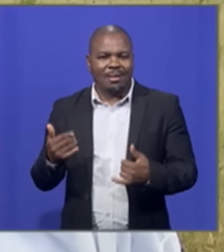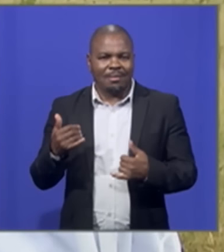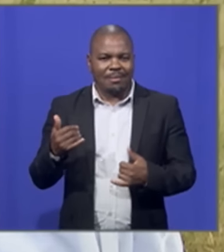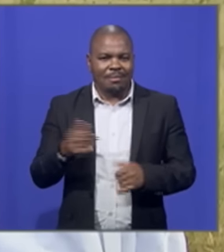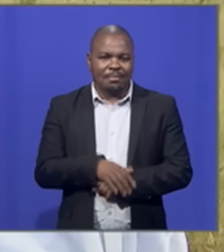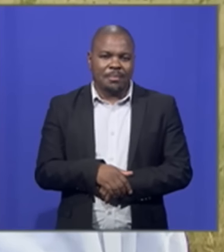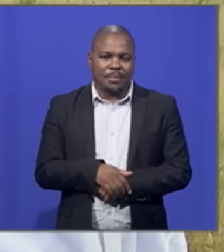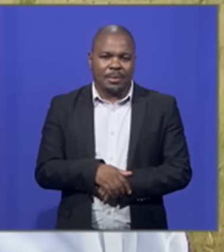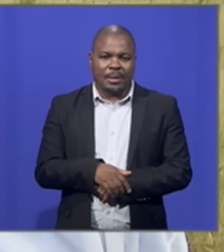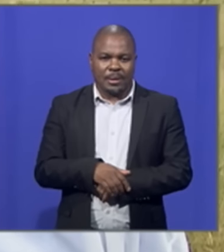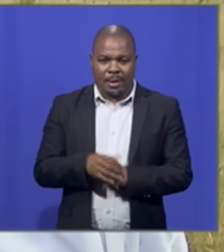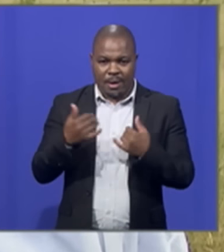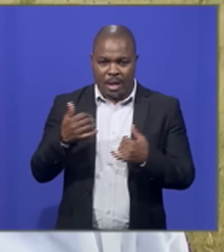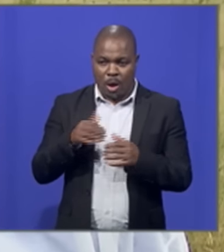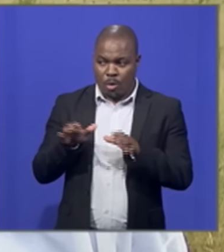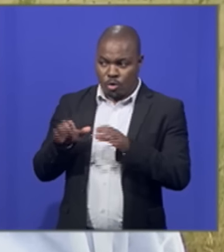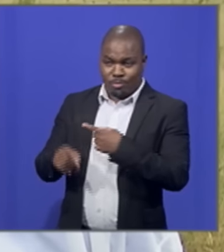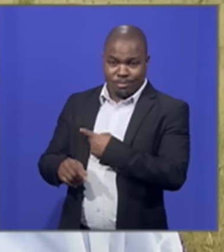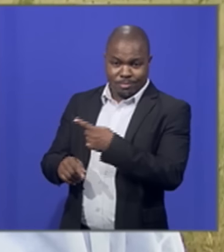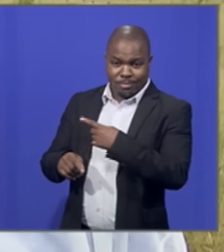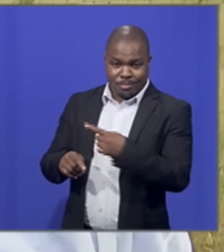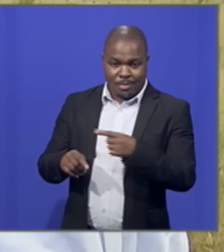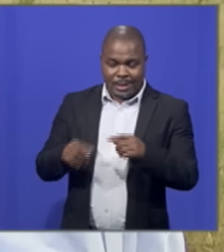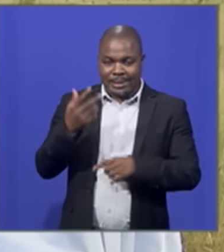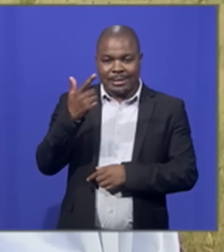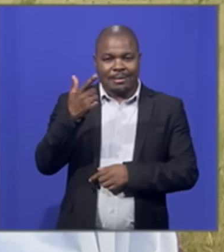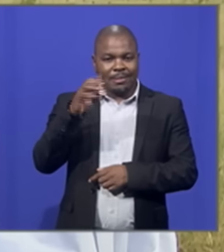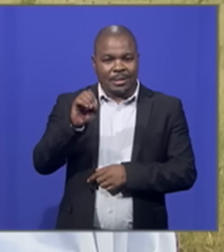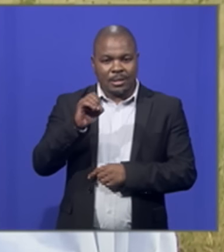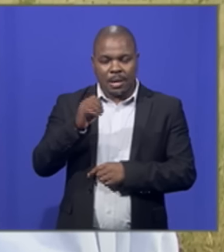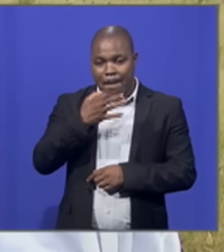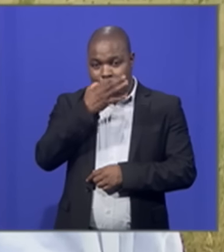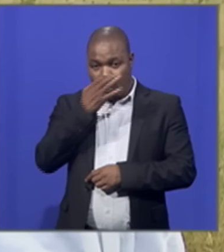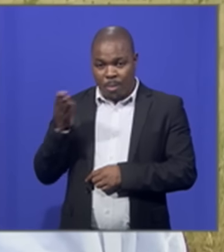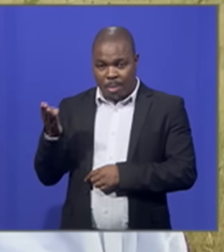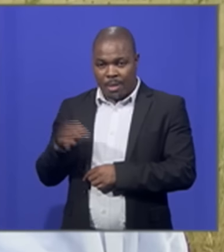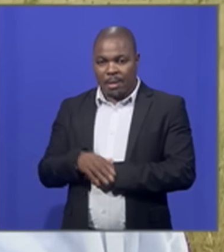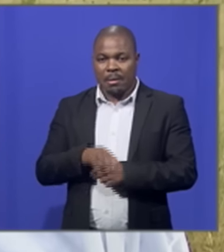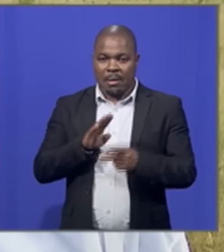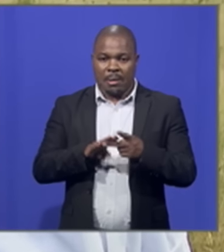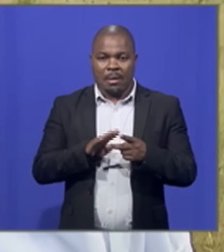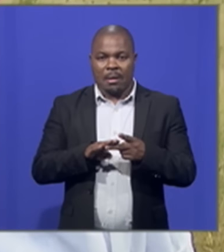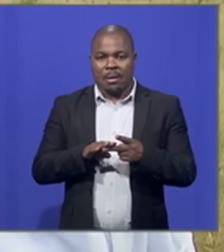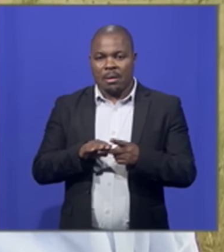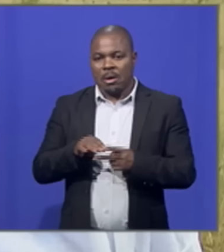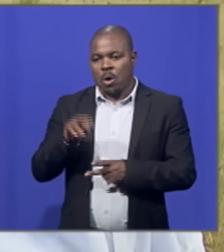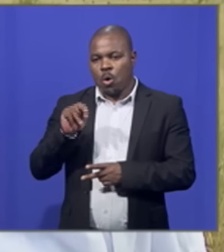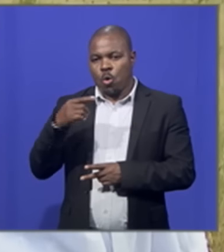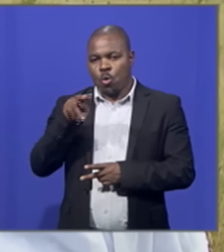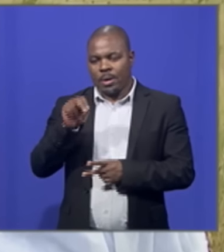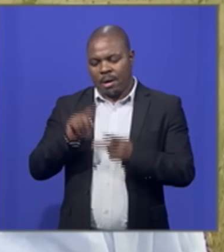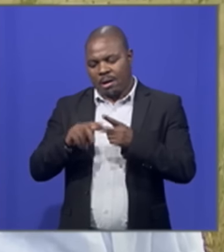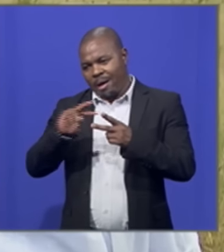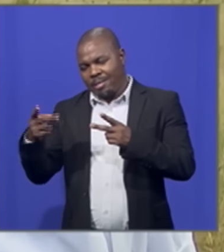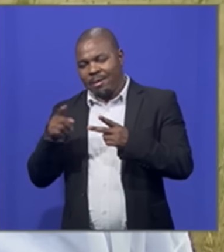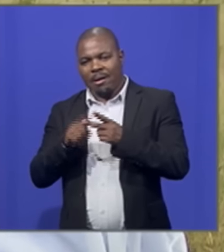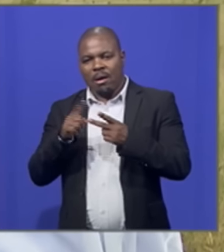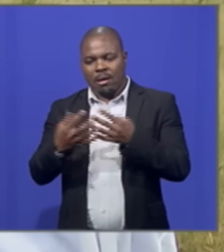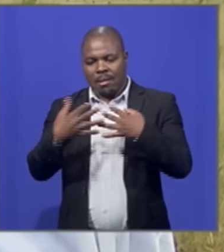word. We have this group here of 70 bulls comprising of Pinsgauer and Nguni, and then the